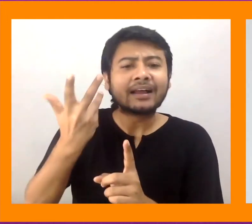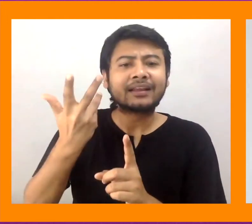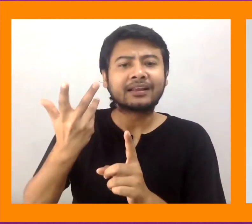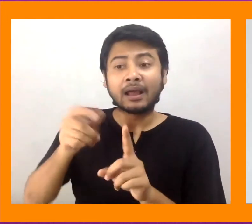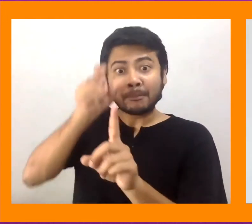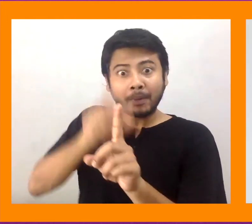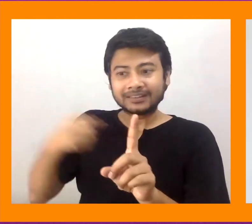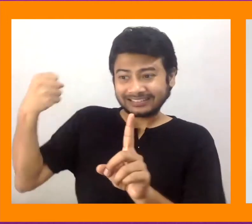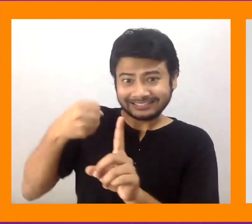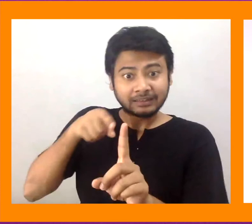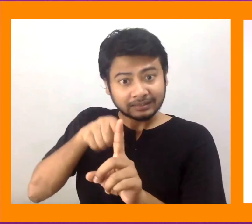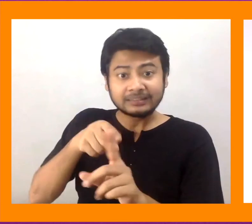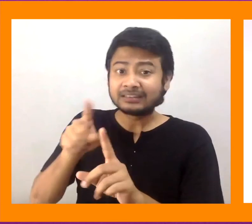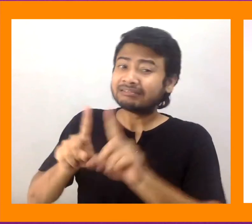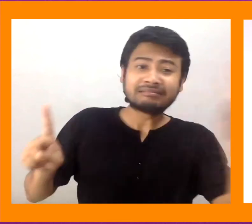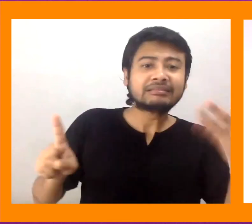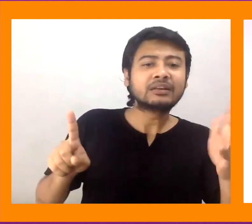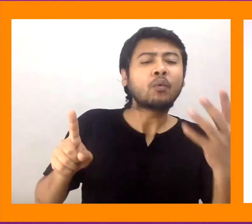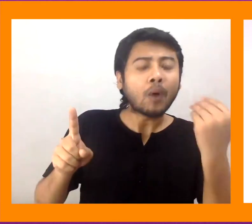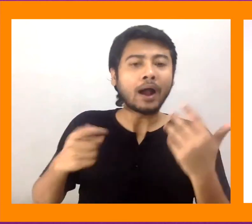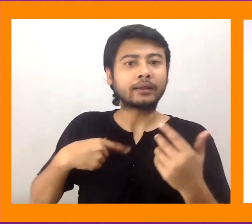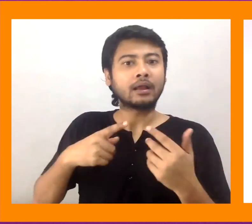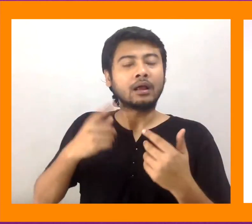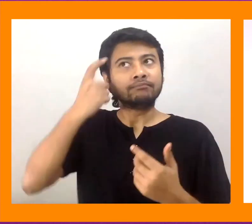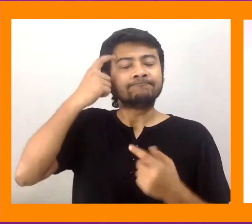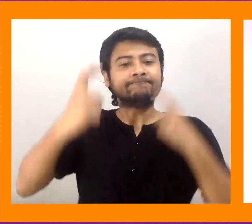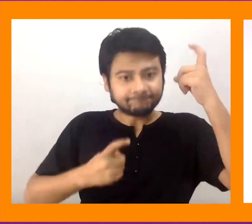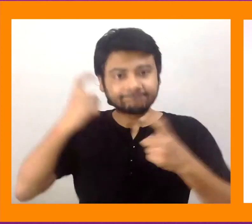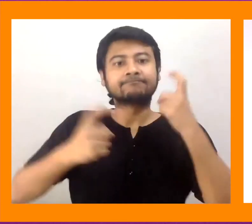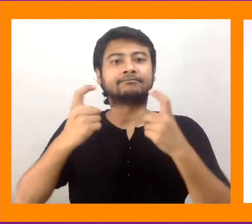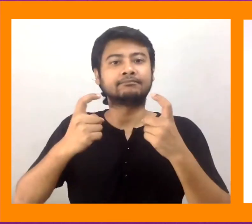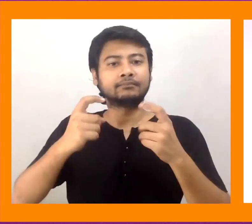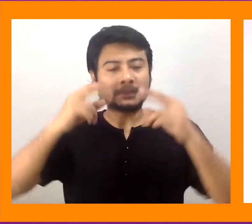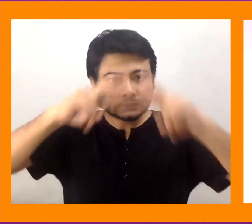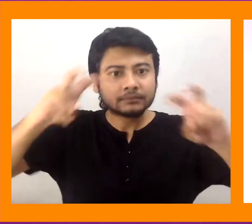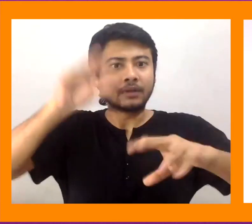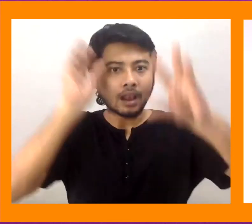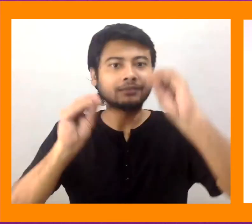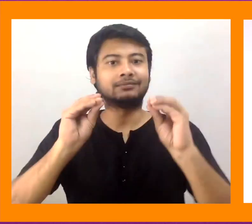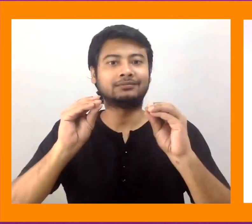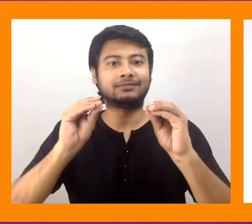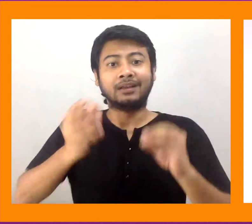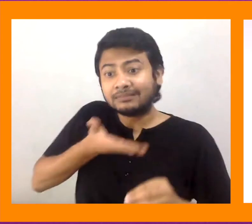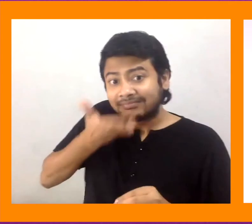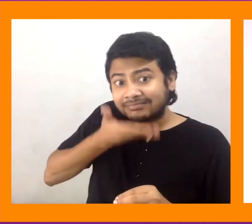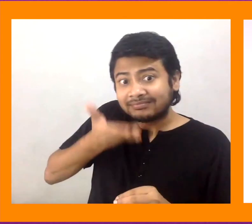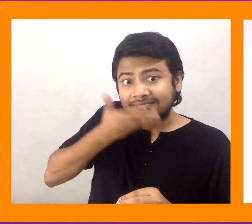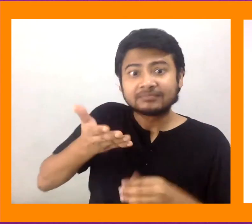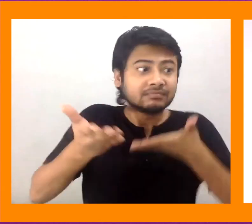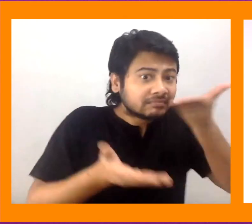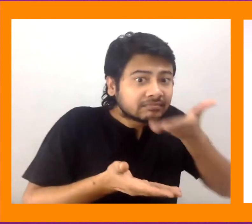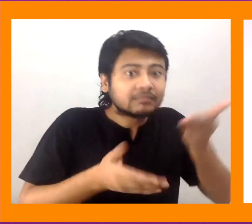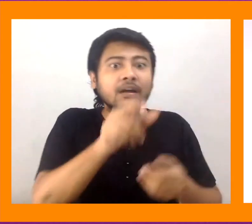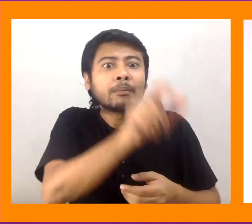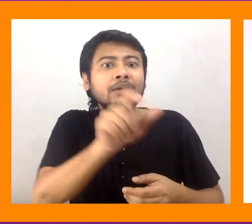hard for survivors to leave? We are often quick to provide a solution, to point out the correct course of action when